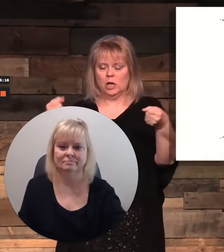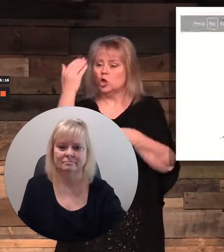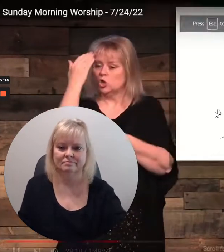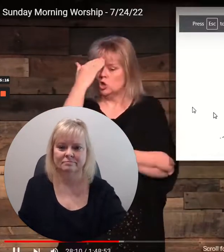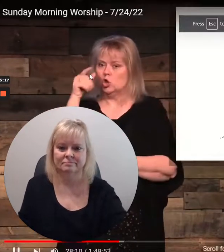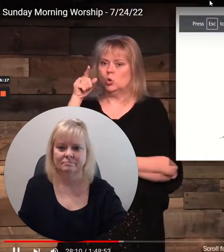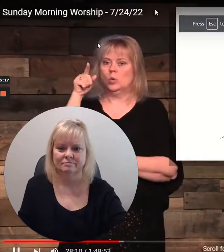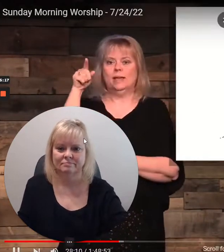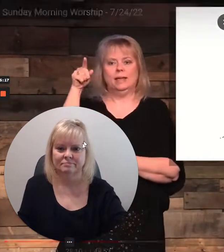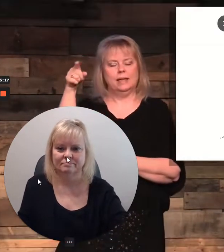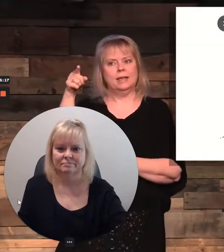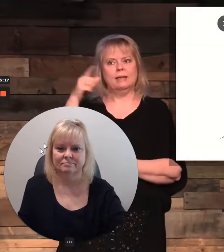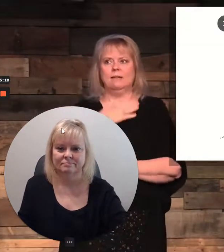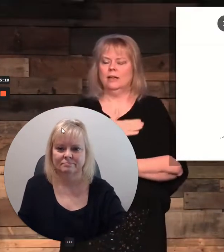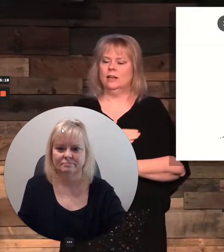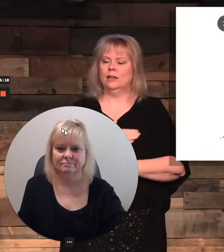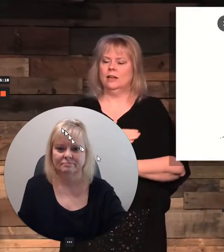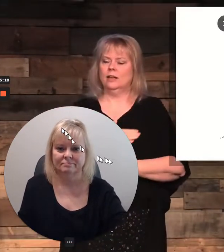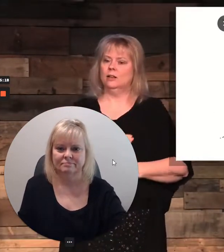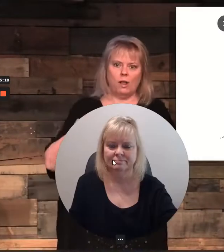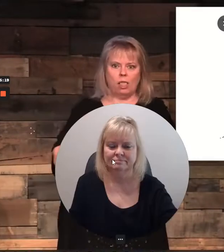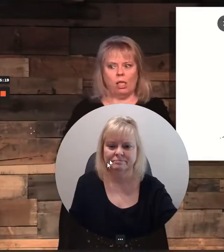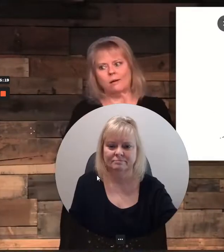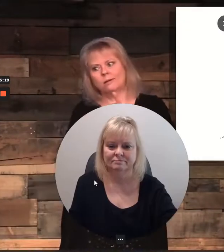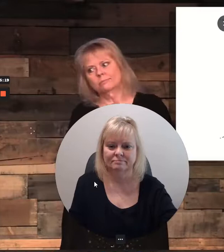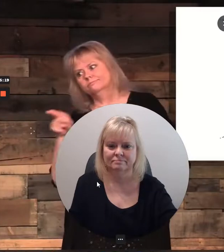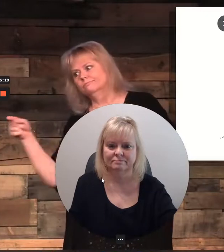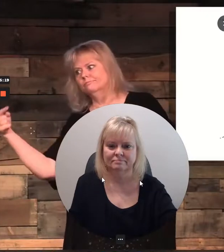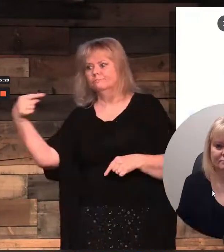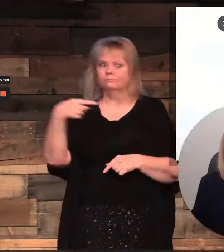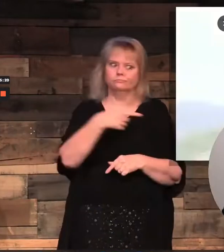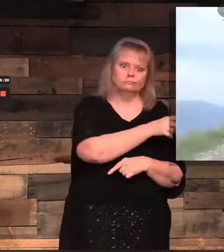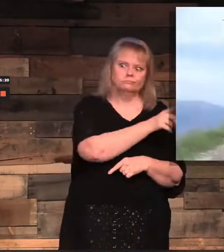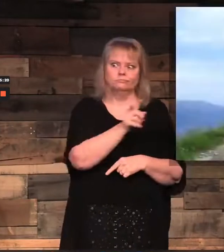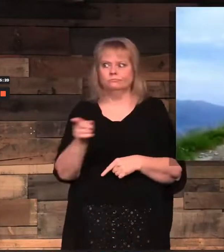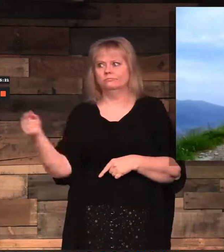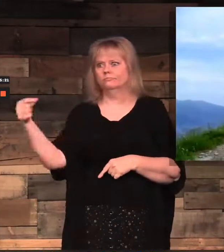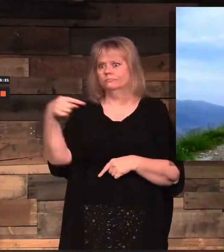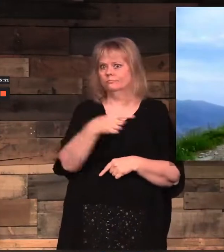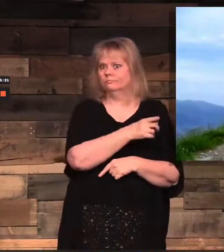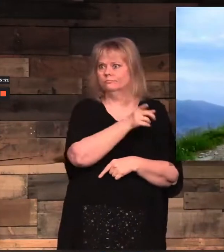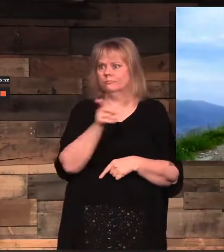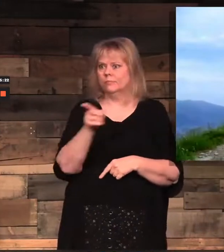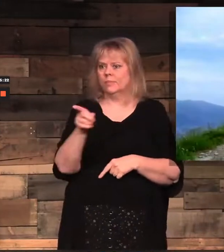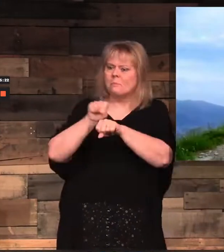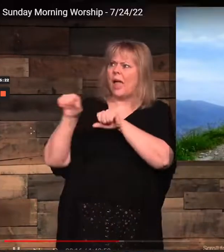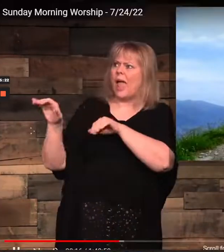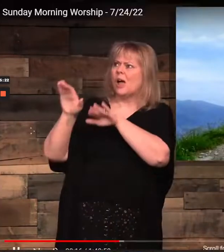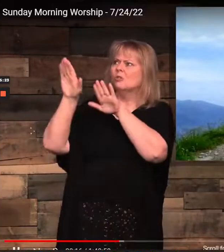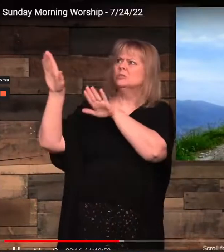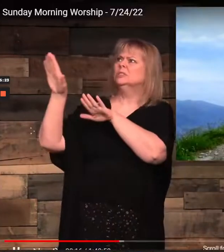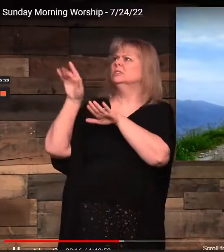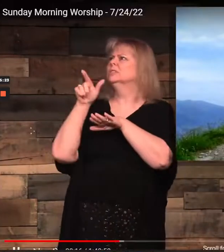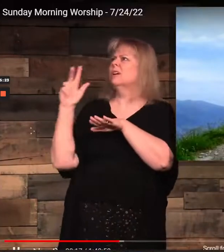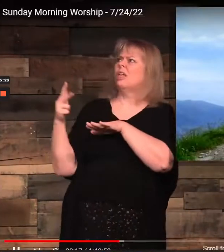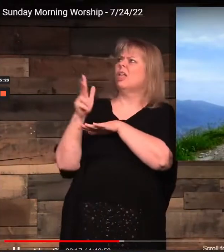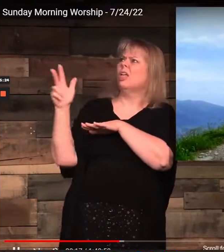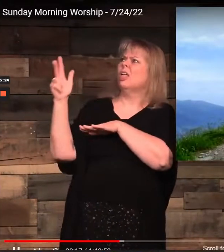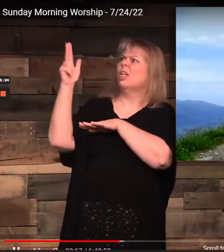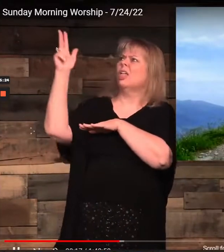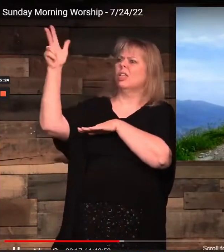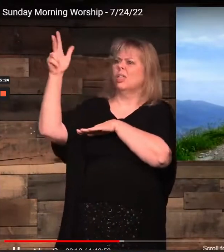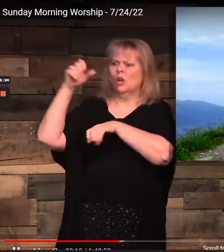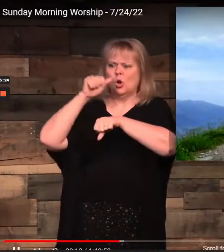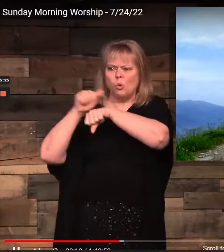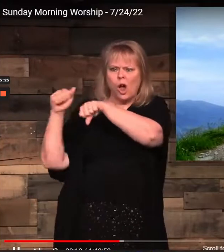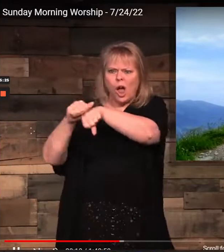delightful long cuts that led up unexplored mountains. They took us through rocky